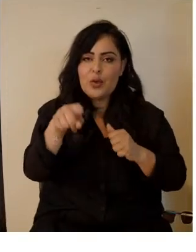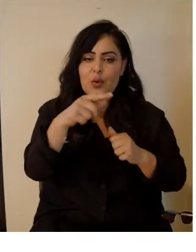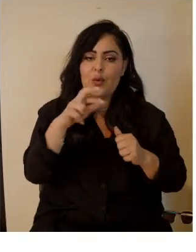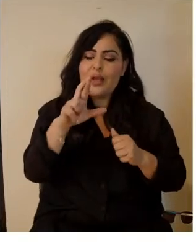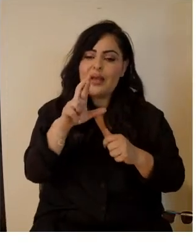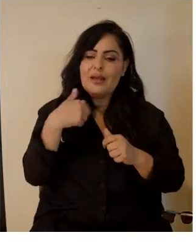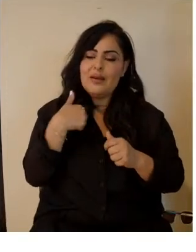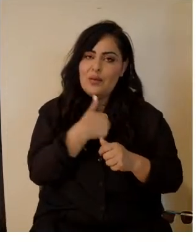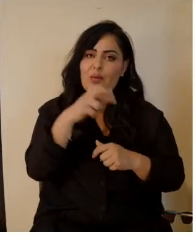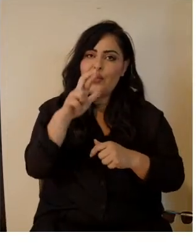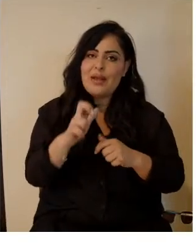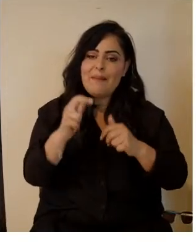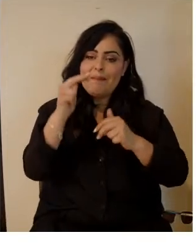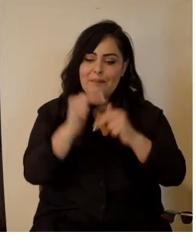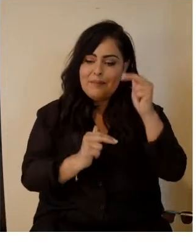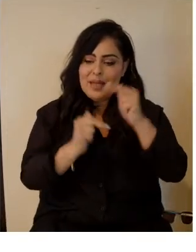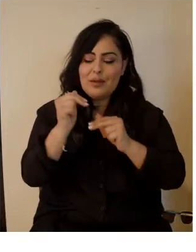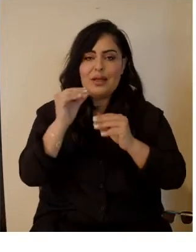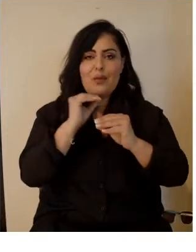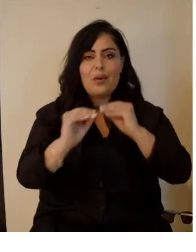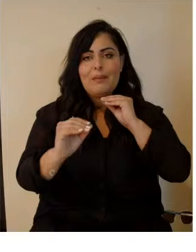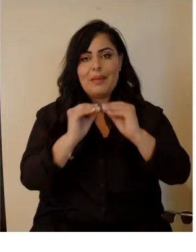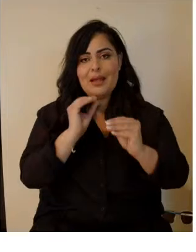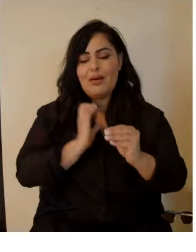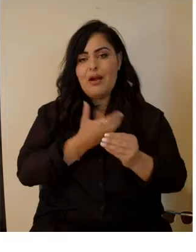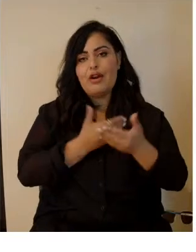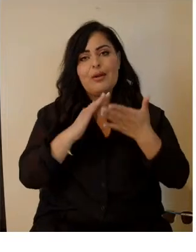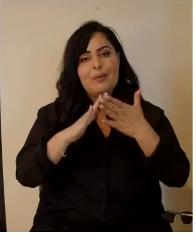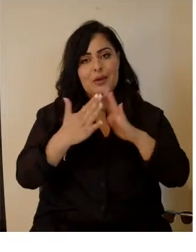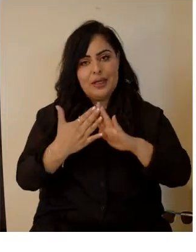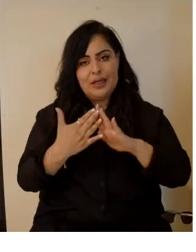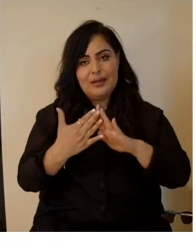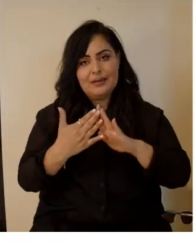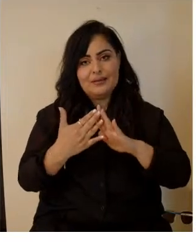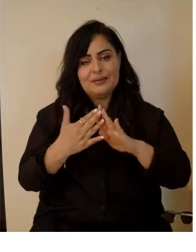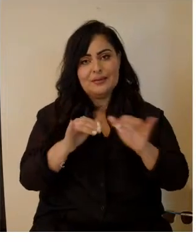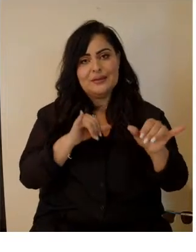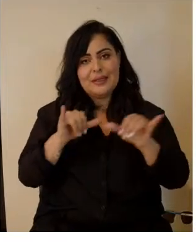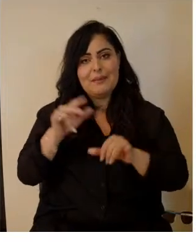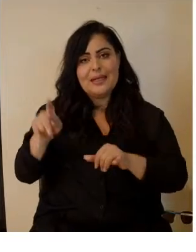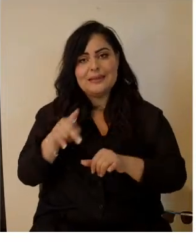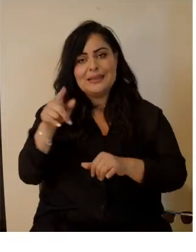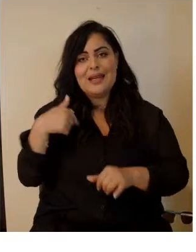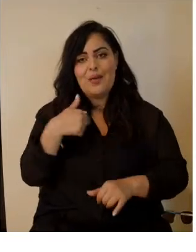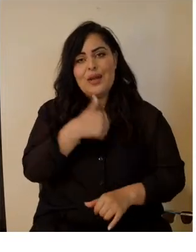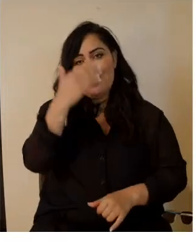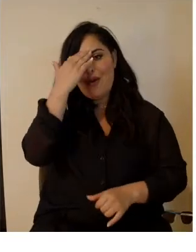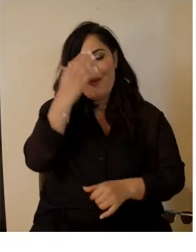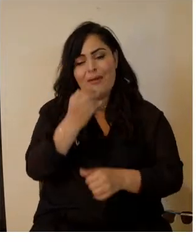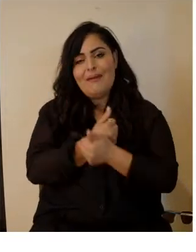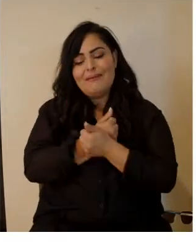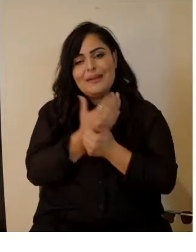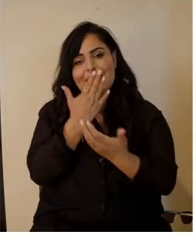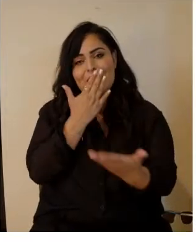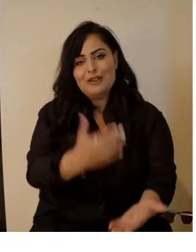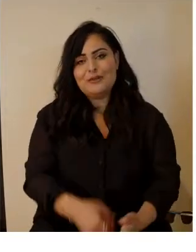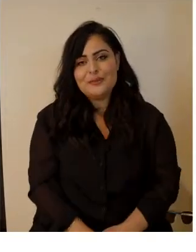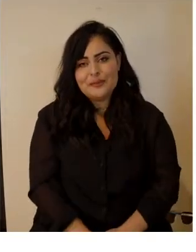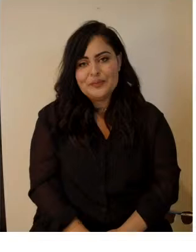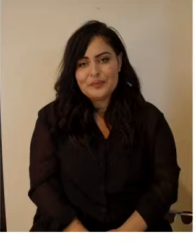rebuild and repair our community to the Pasadena that we know and love. Thank you.